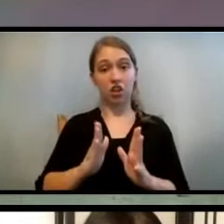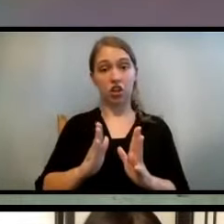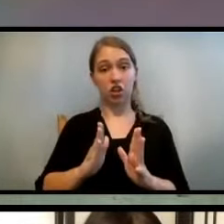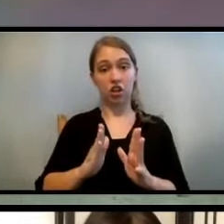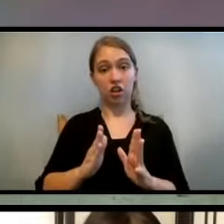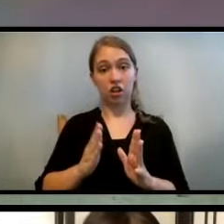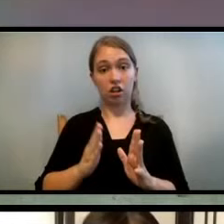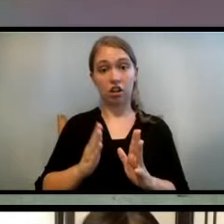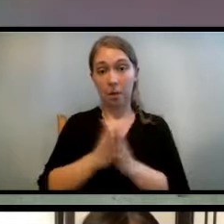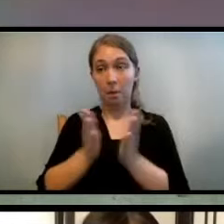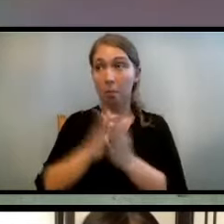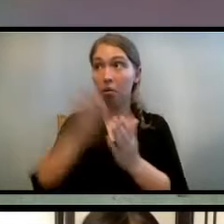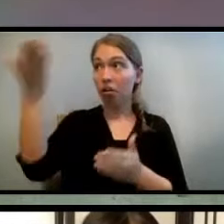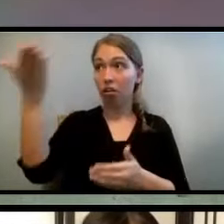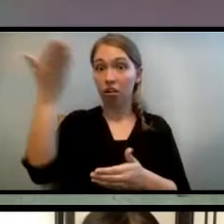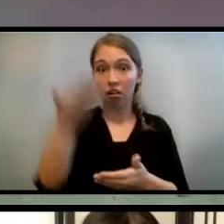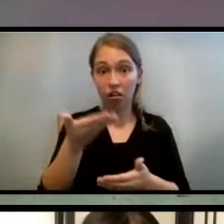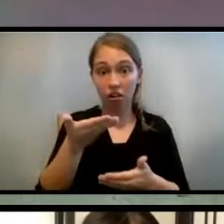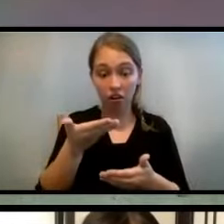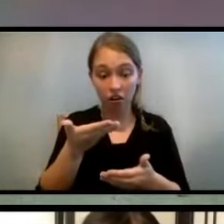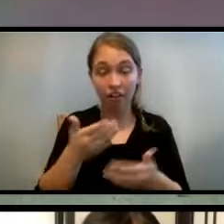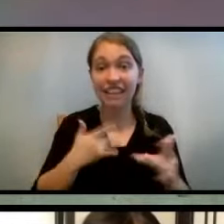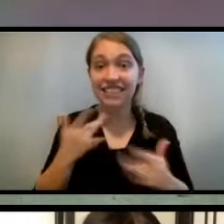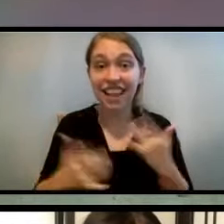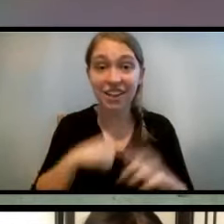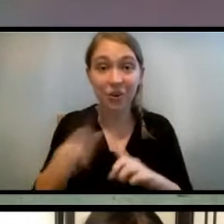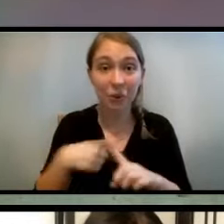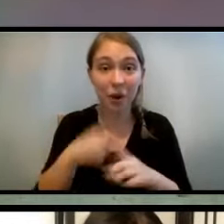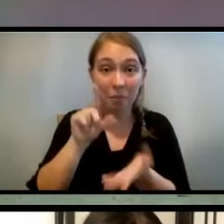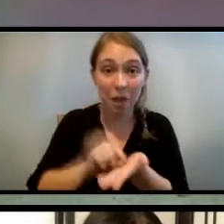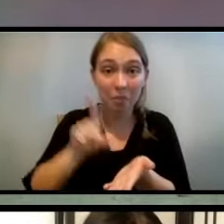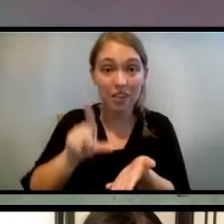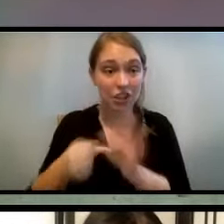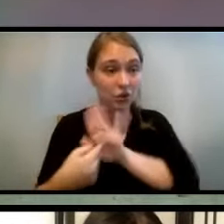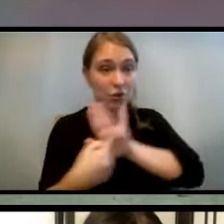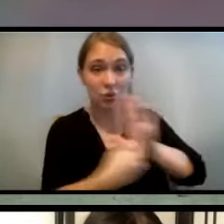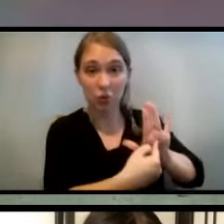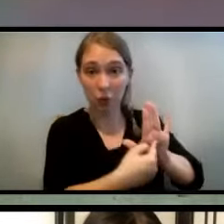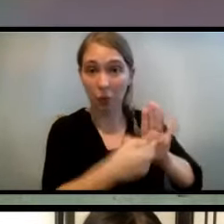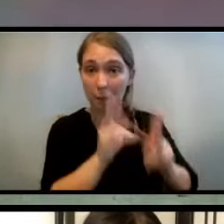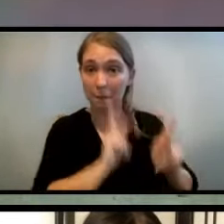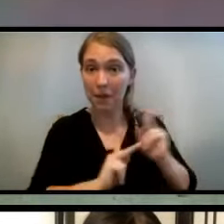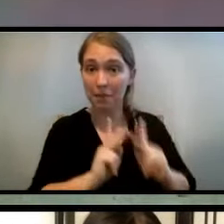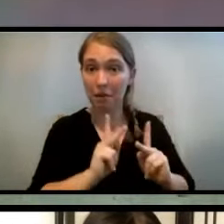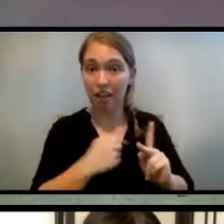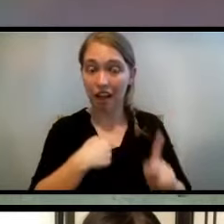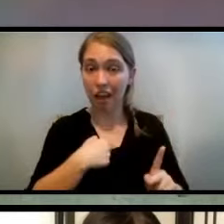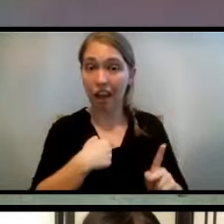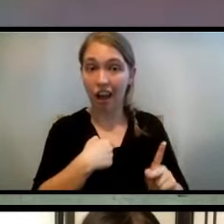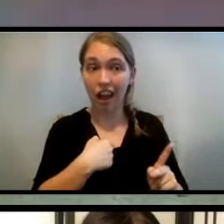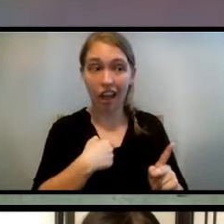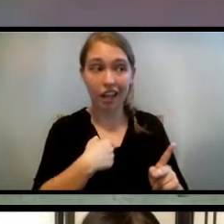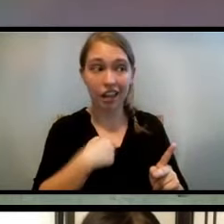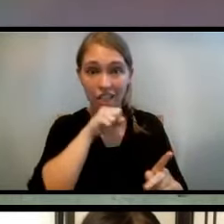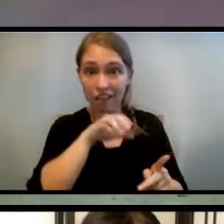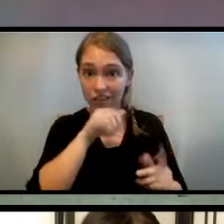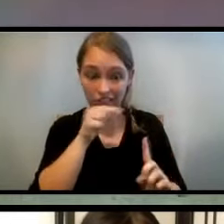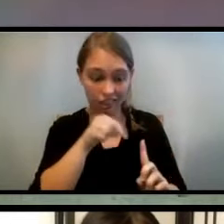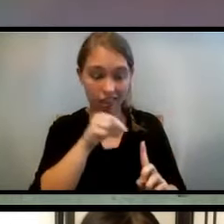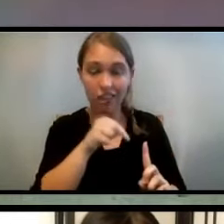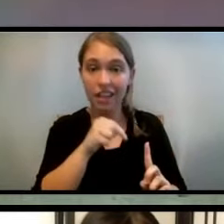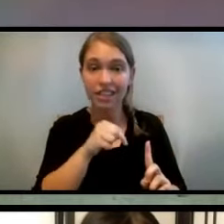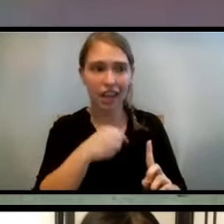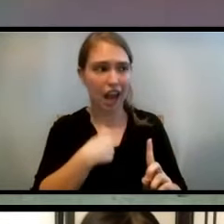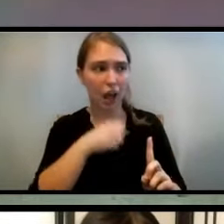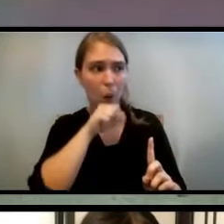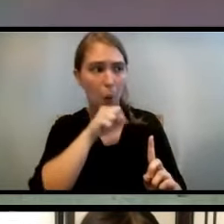the stories that I've published and be like, hey, everybody, look, I've brought you some things that I really love. I hope you love some of them so that we can talk